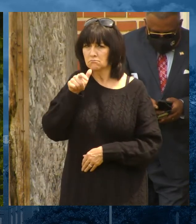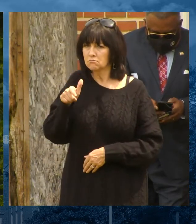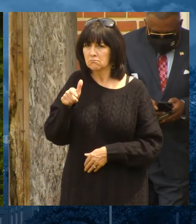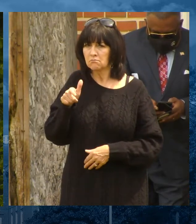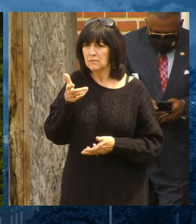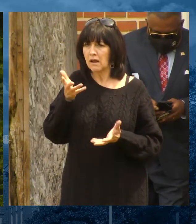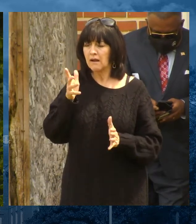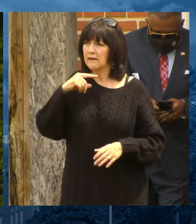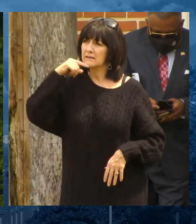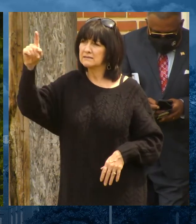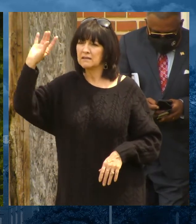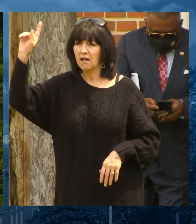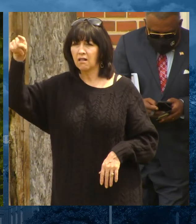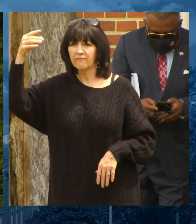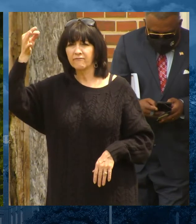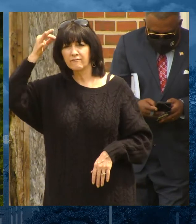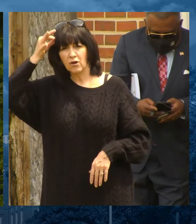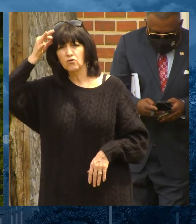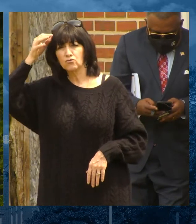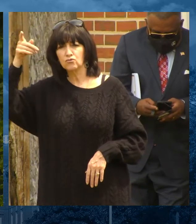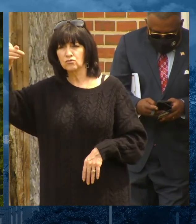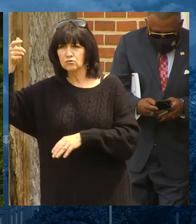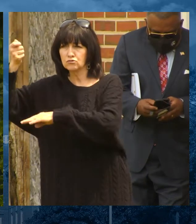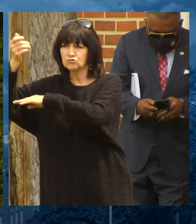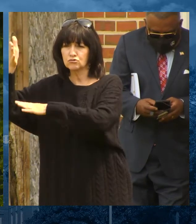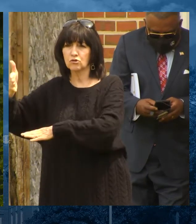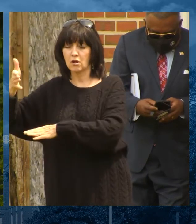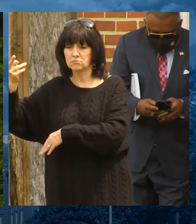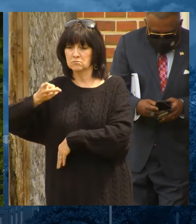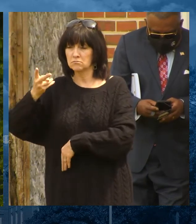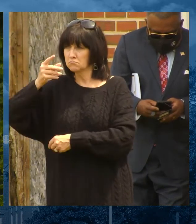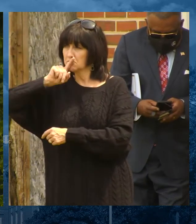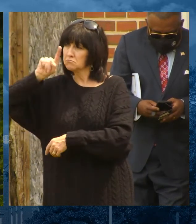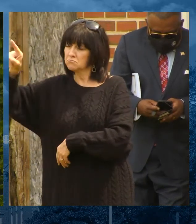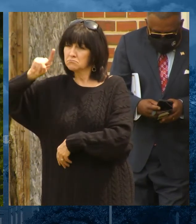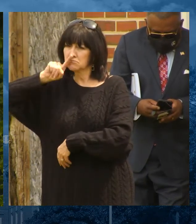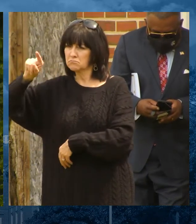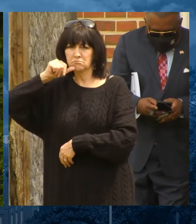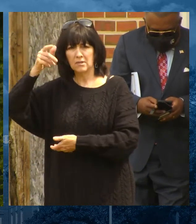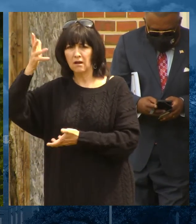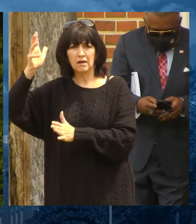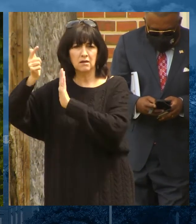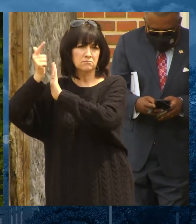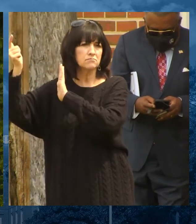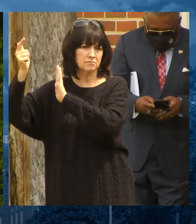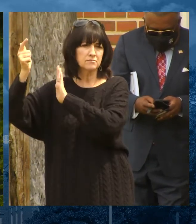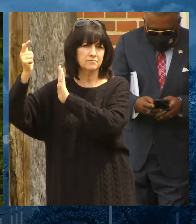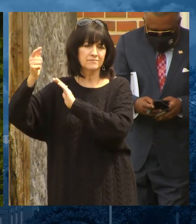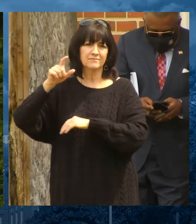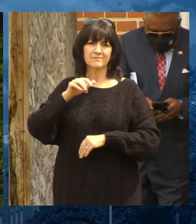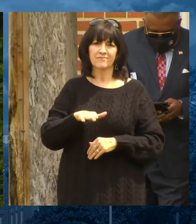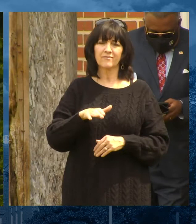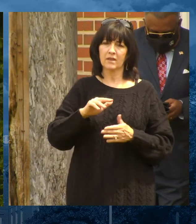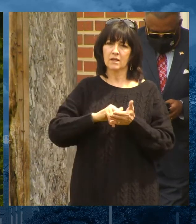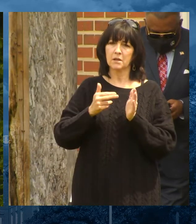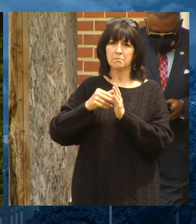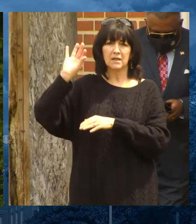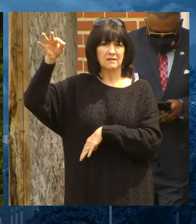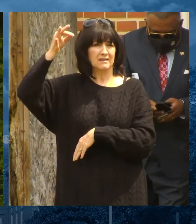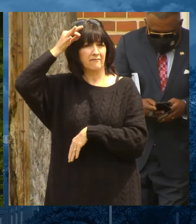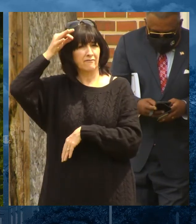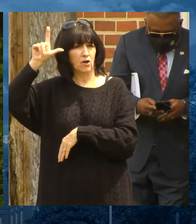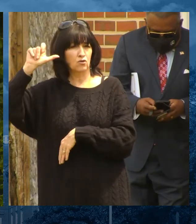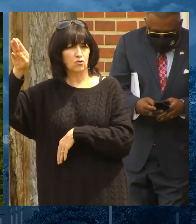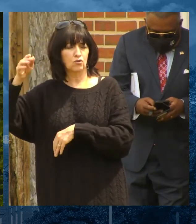to do. It's called the Supremacy Clause of the United States Constitution, which says the federal laws are supreme